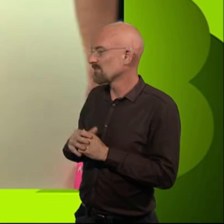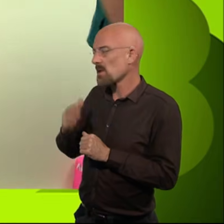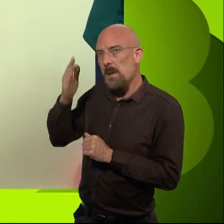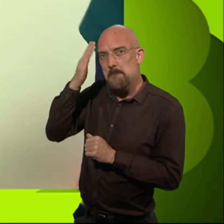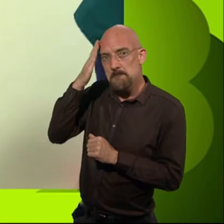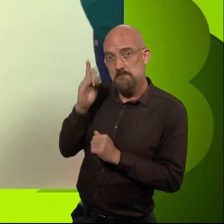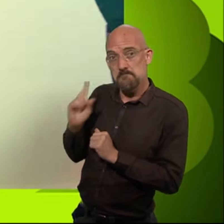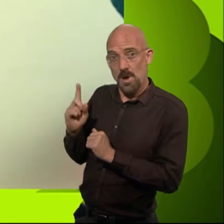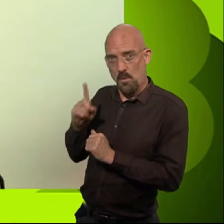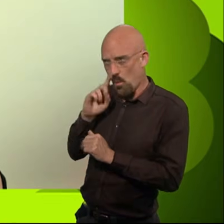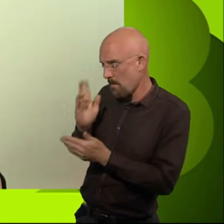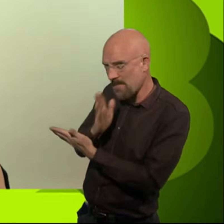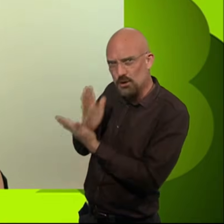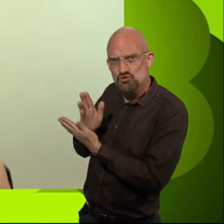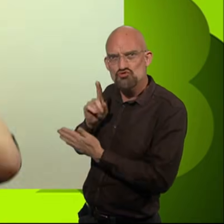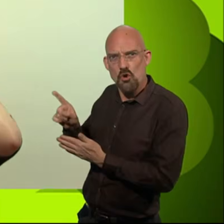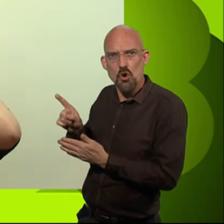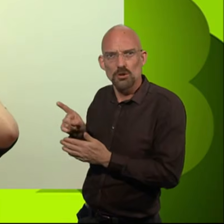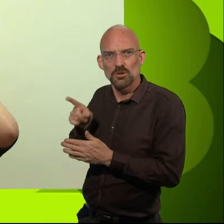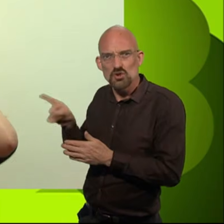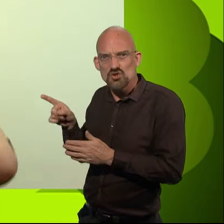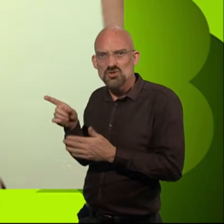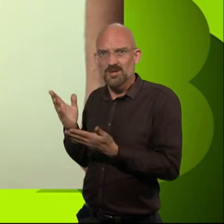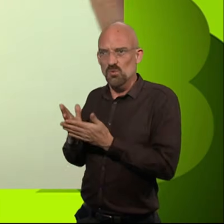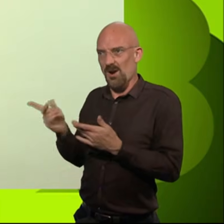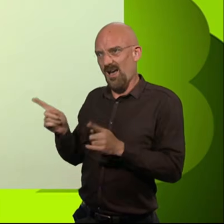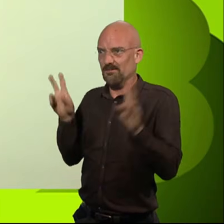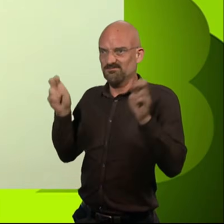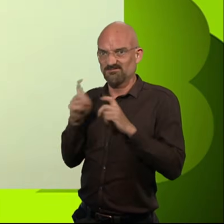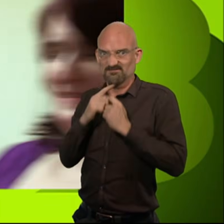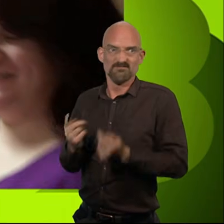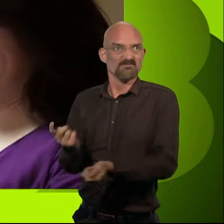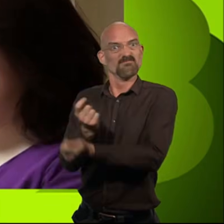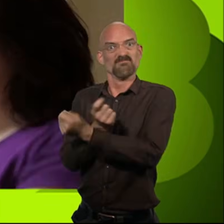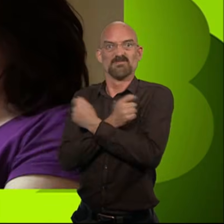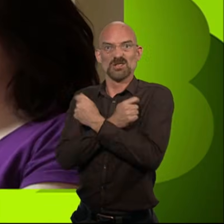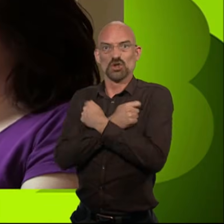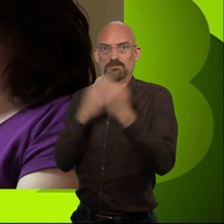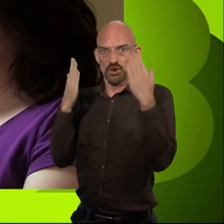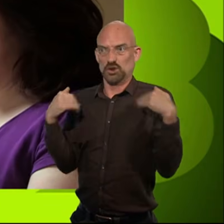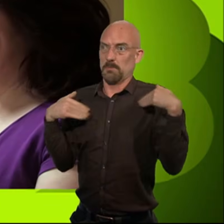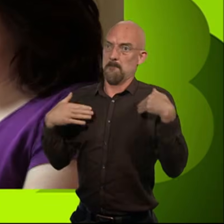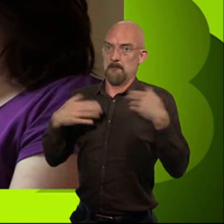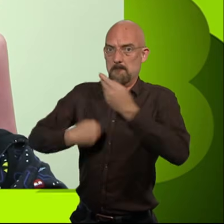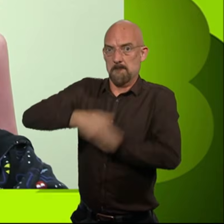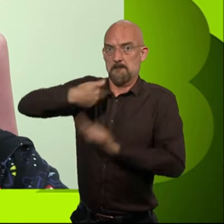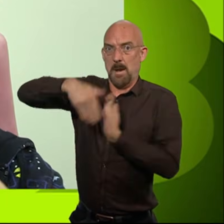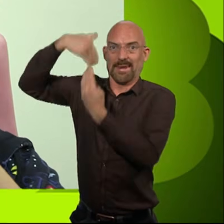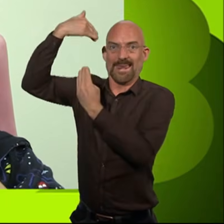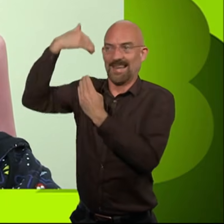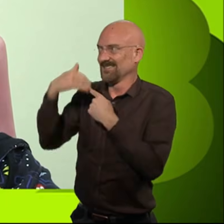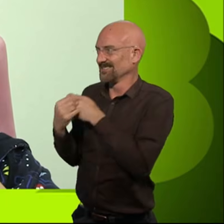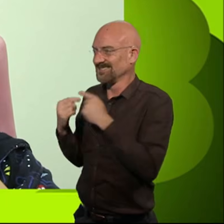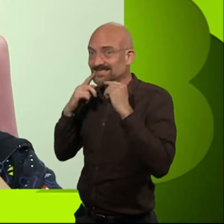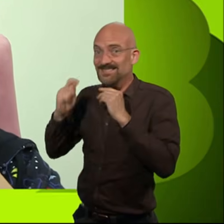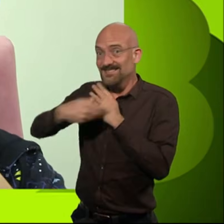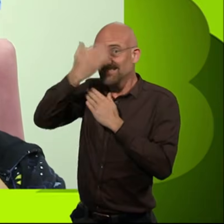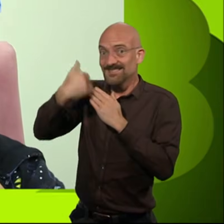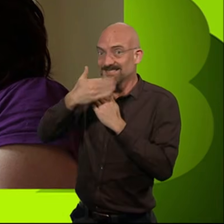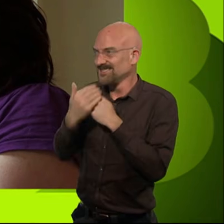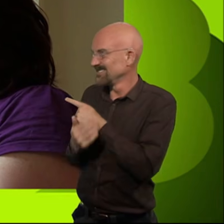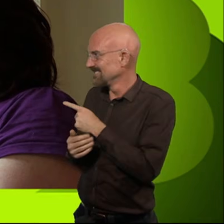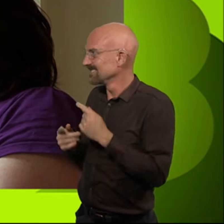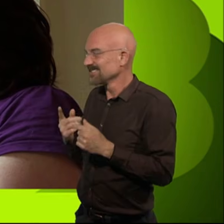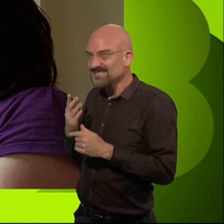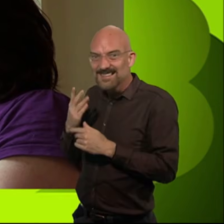Still, your mum will make sure no one gets to see you looking like a half-dressed Egyptian mummy. Hang on, what's she doing? Stop getting your phone out taking